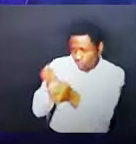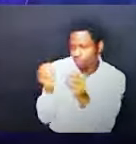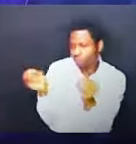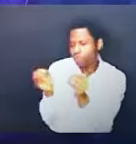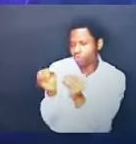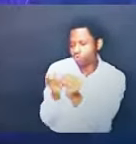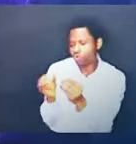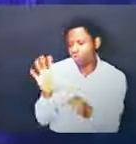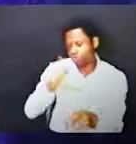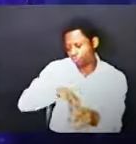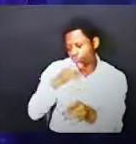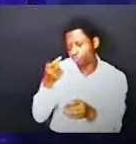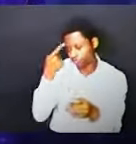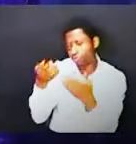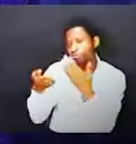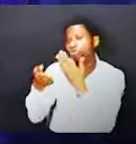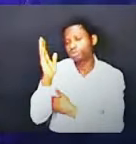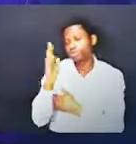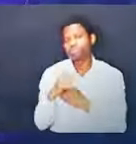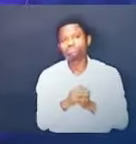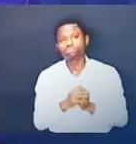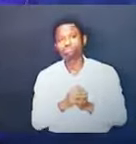souls.